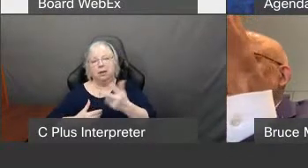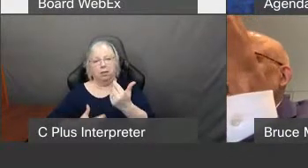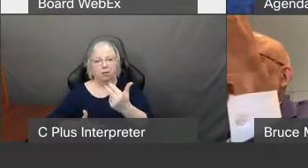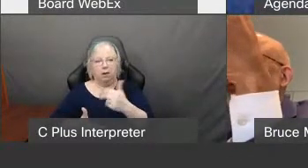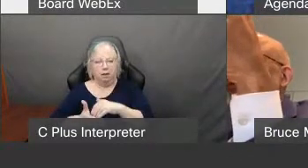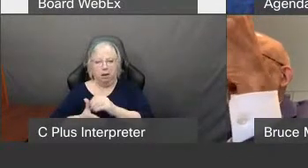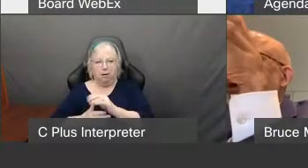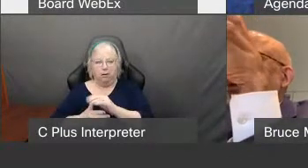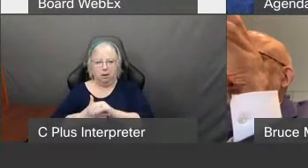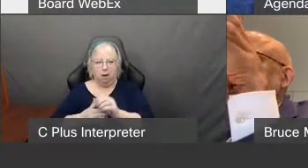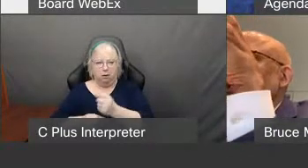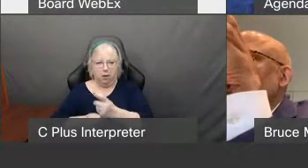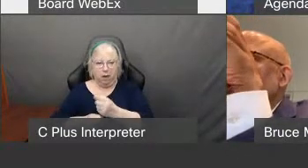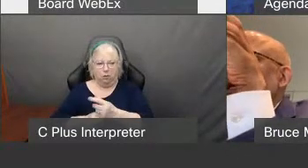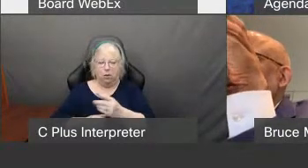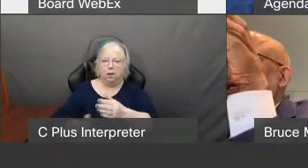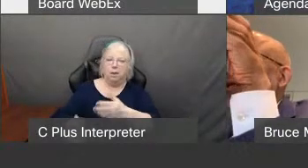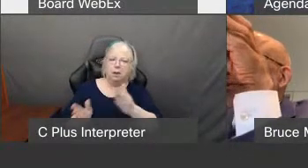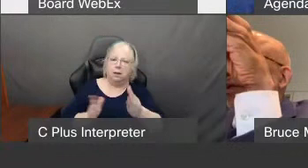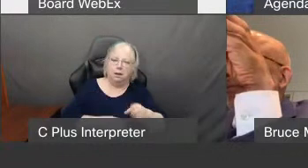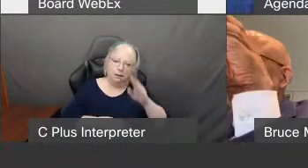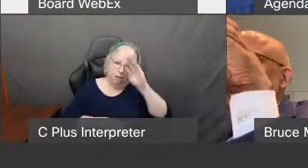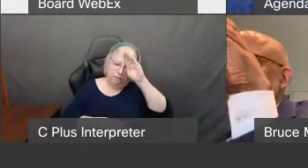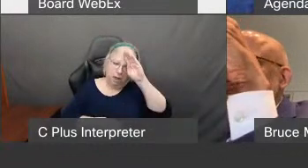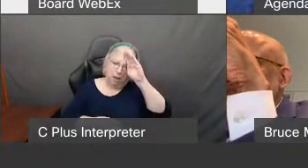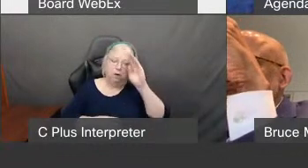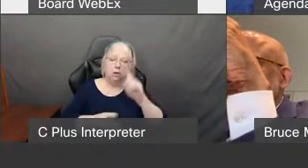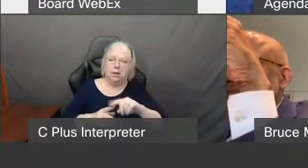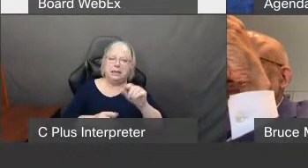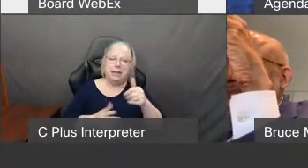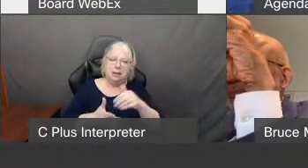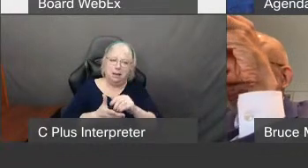$13,000 annually, and for fire, it's $10,000 annually.